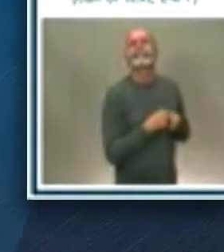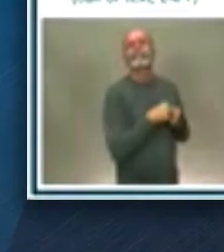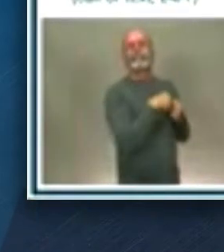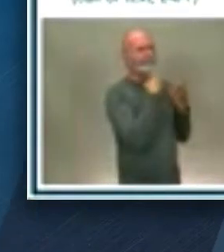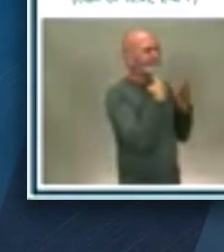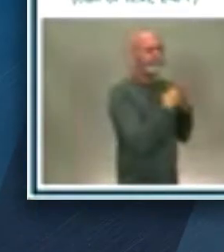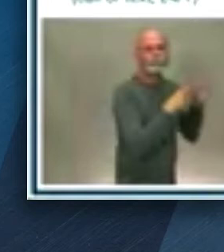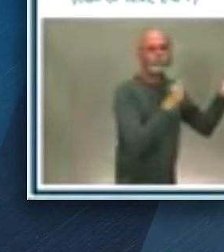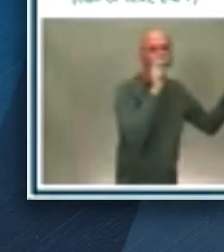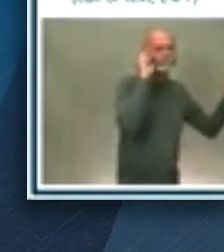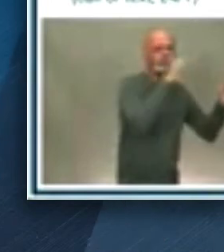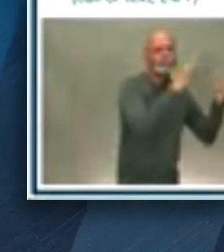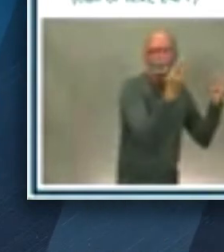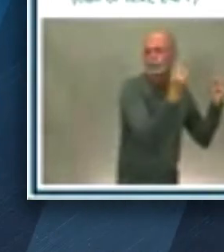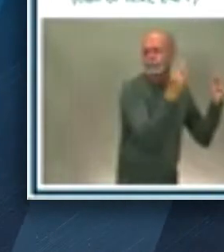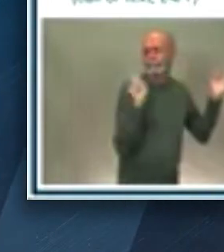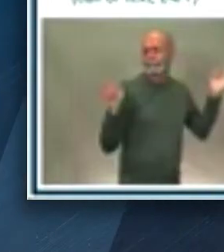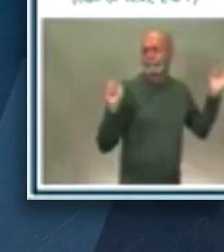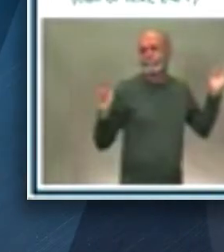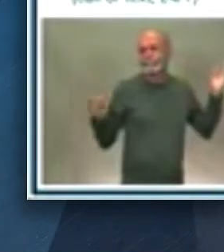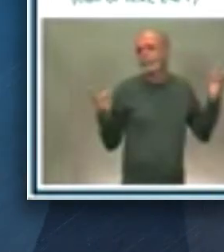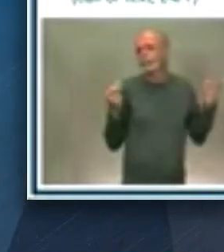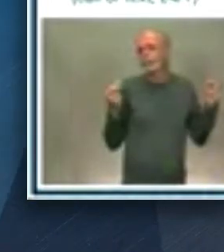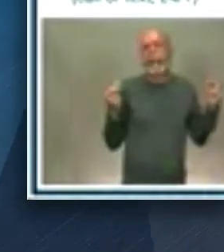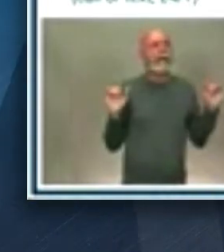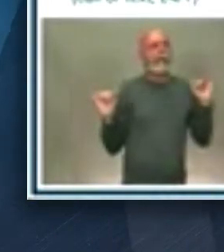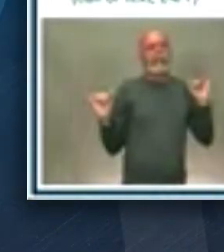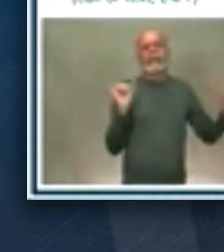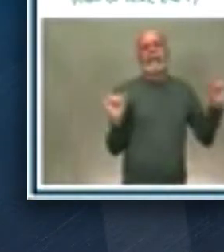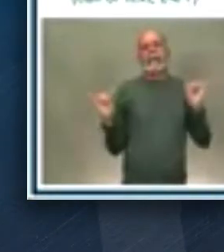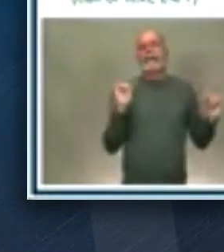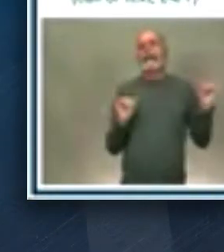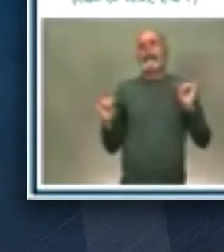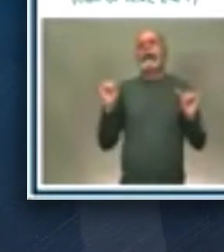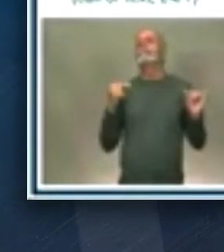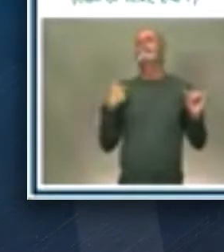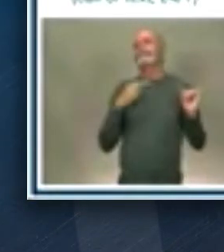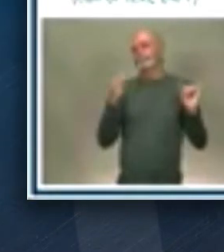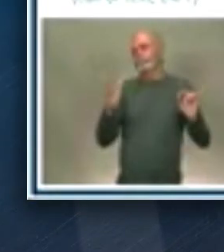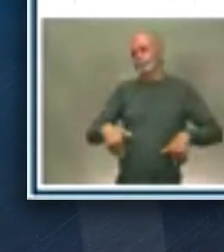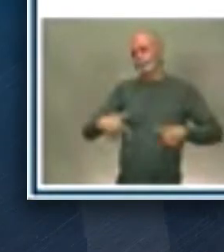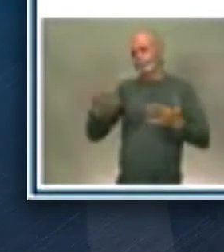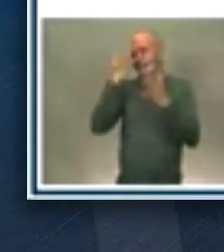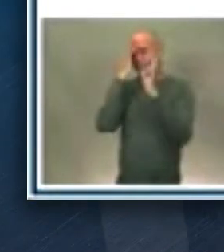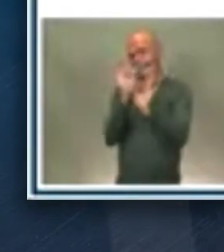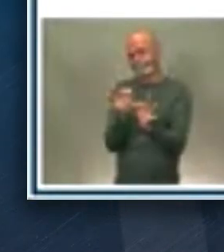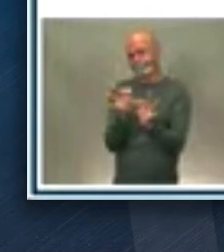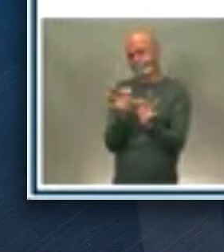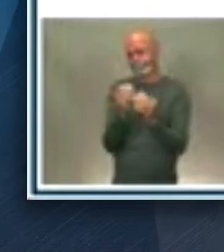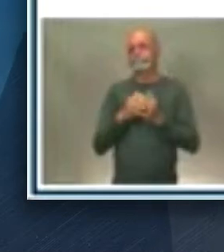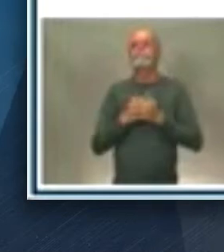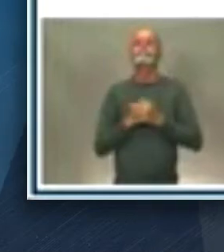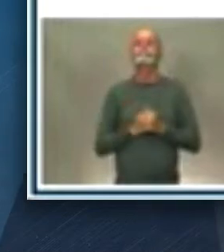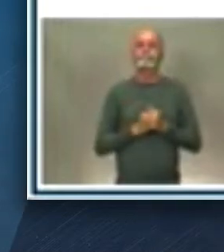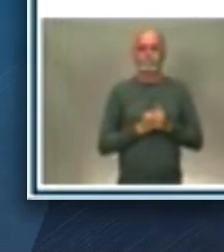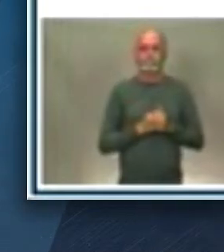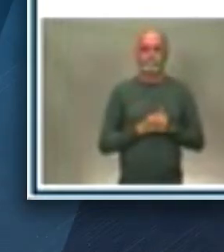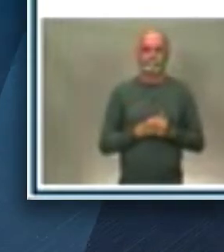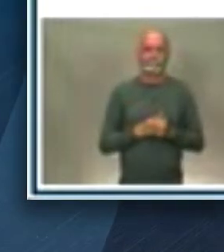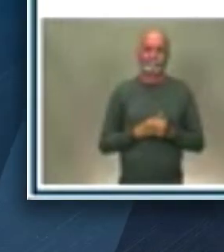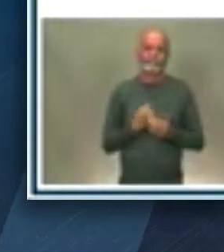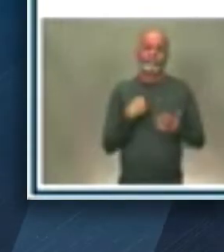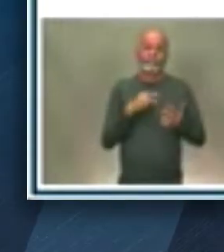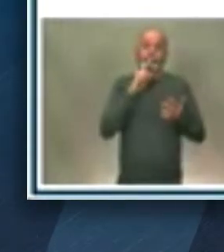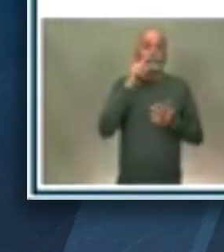seeing. And then we make assessments and then bring those forward for decision. So, again, it's more than just a